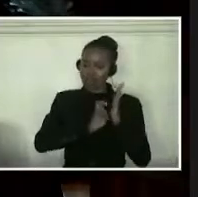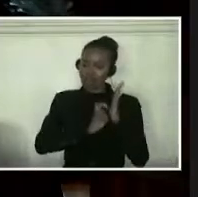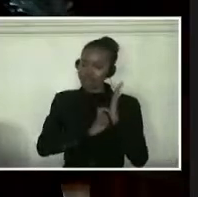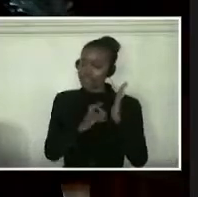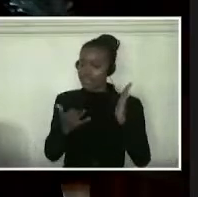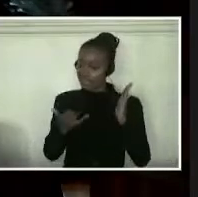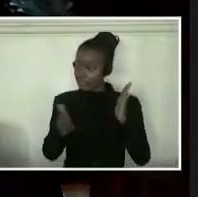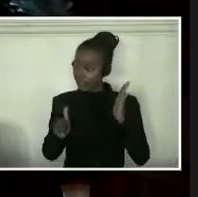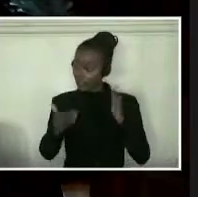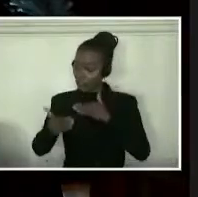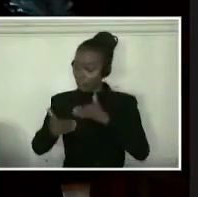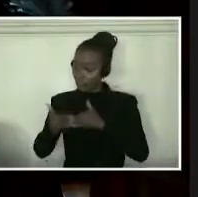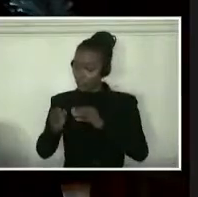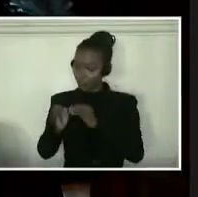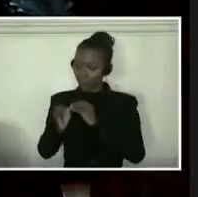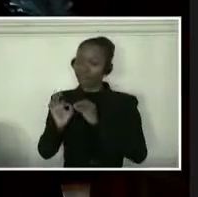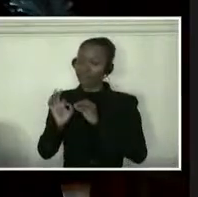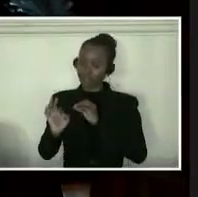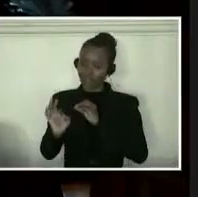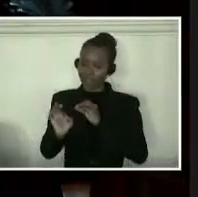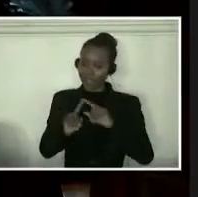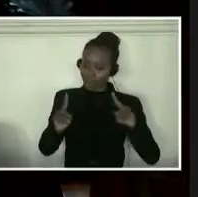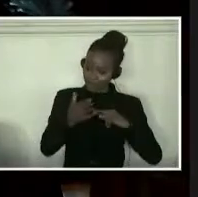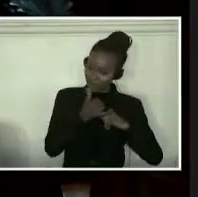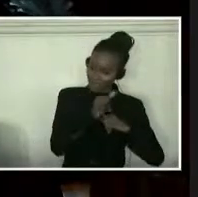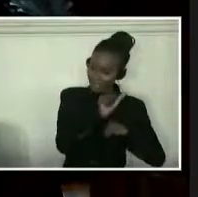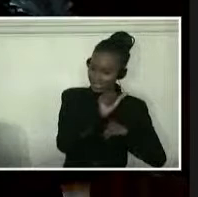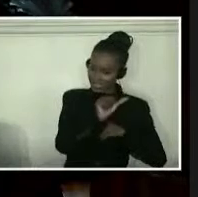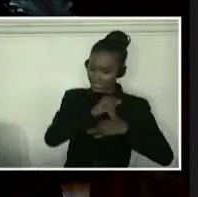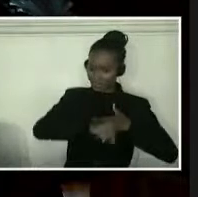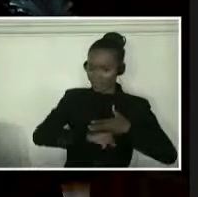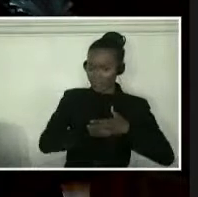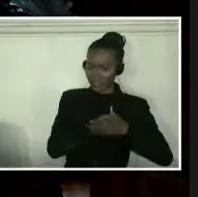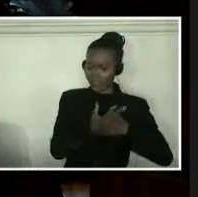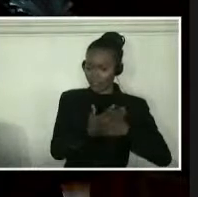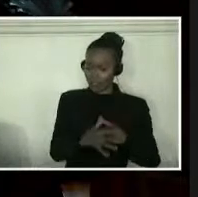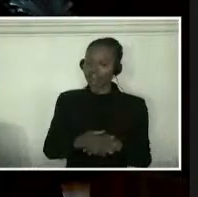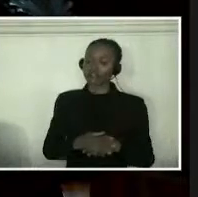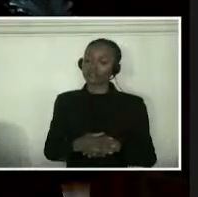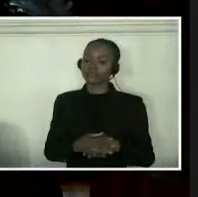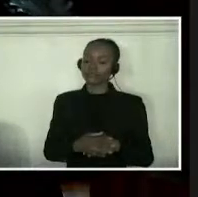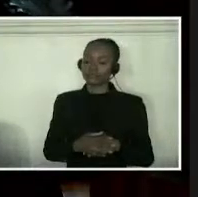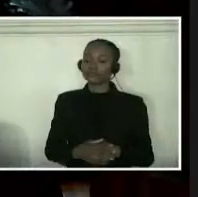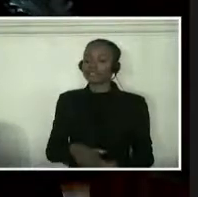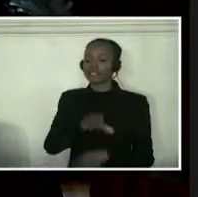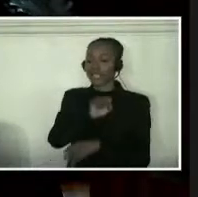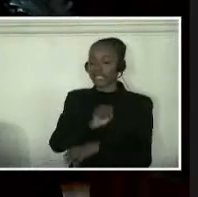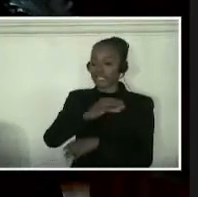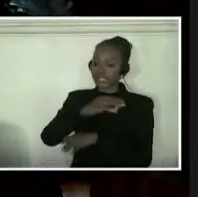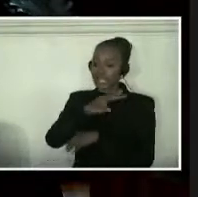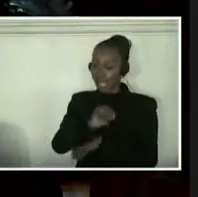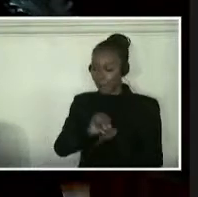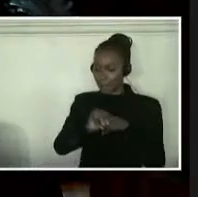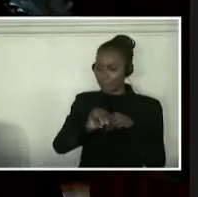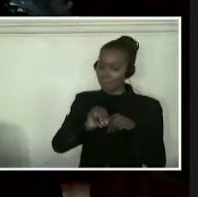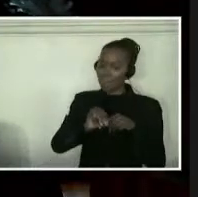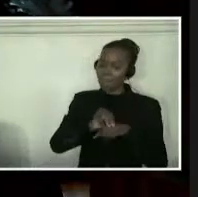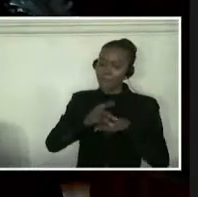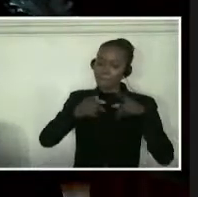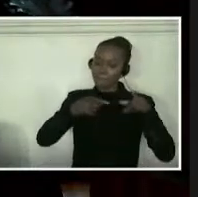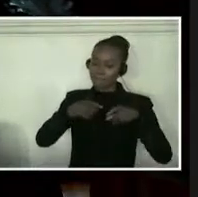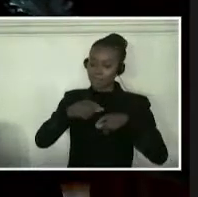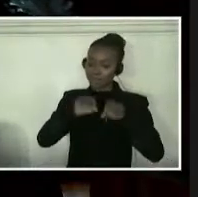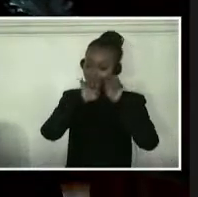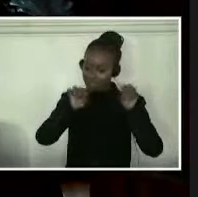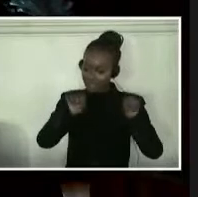implement the process cheapest and furthermore there's been a vast improvement in the sem document management management system and we believe that the